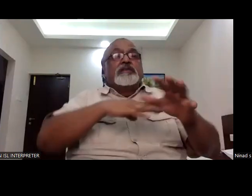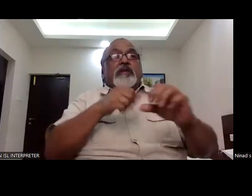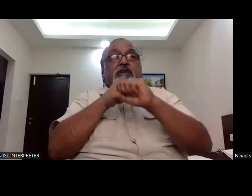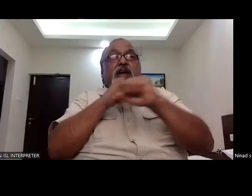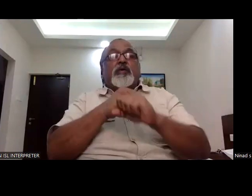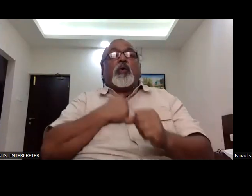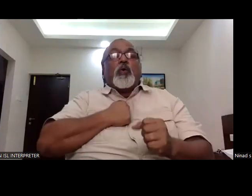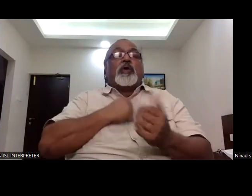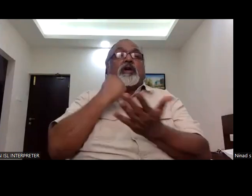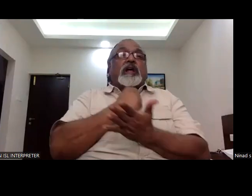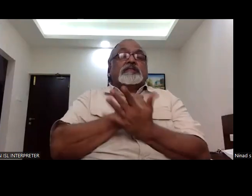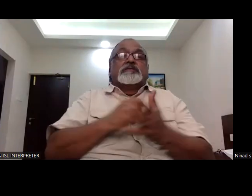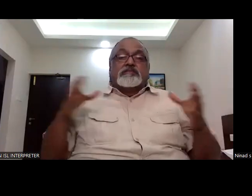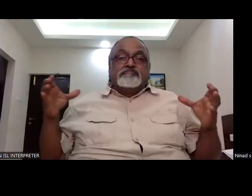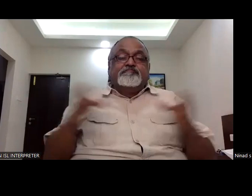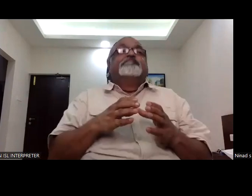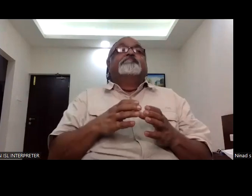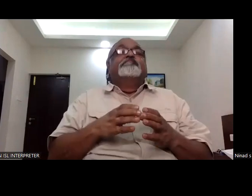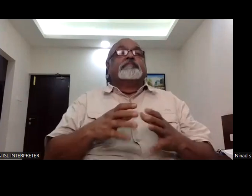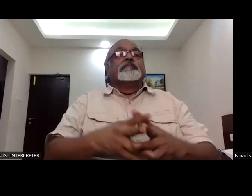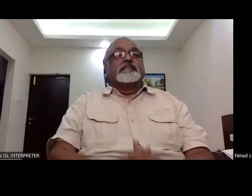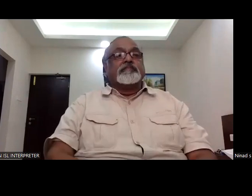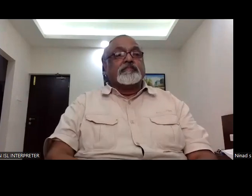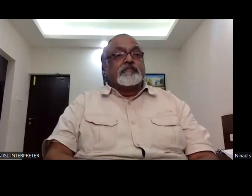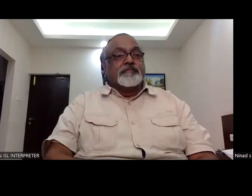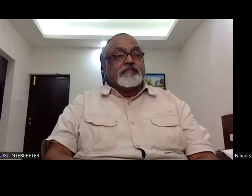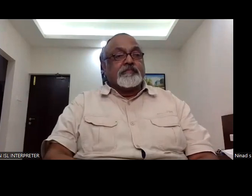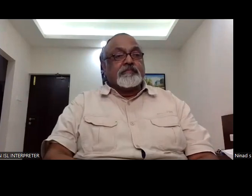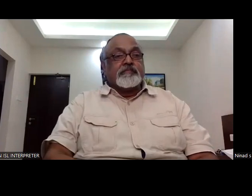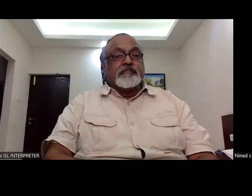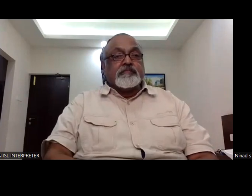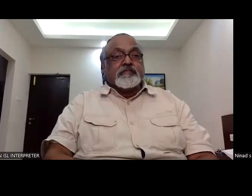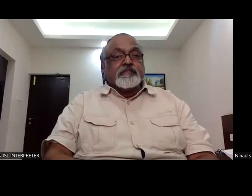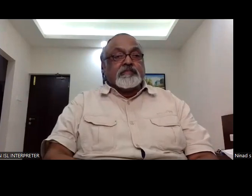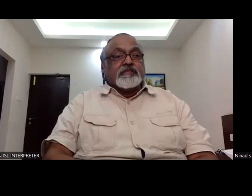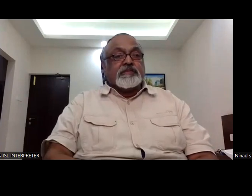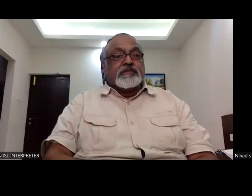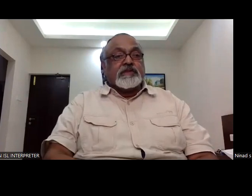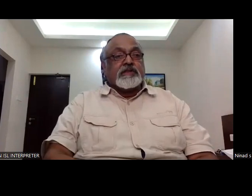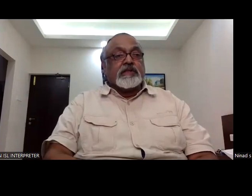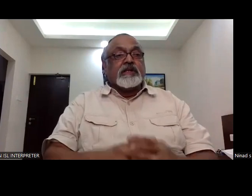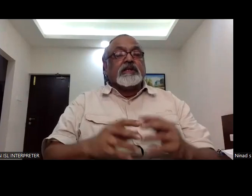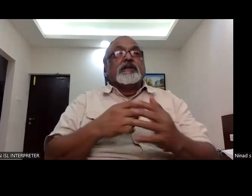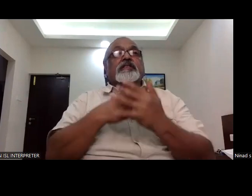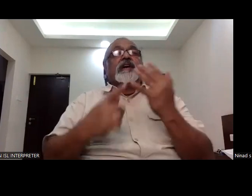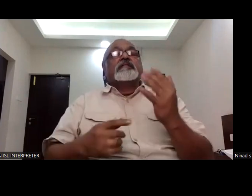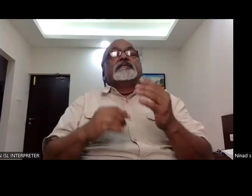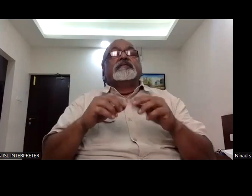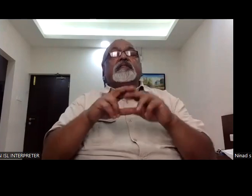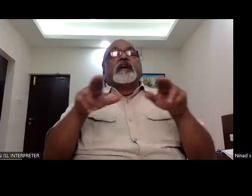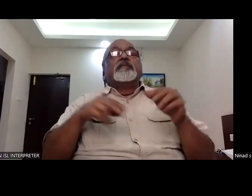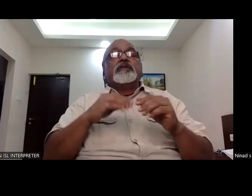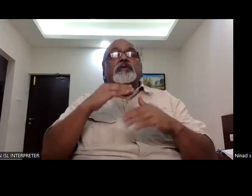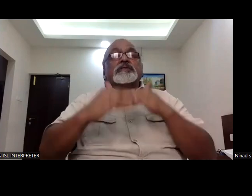rights collectively. So, this is what the various kinds of stages of a family going through a child